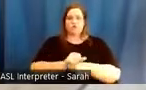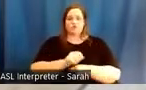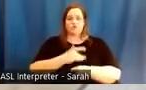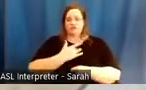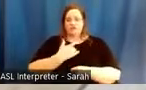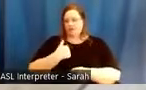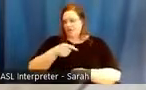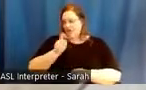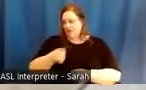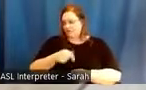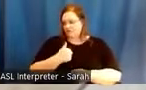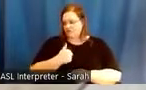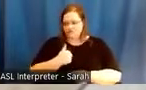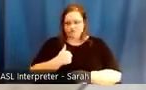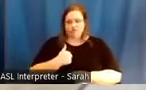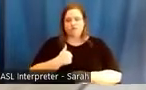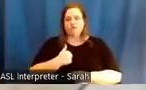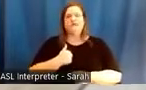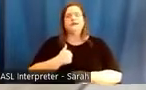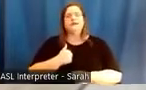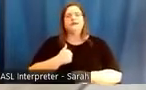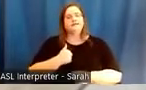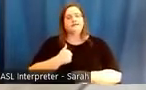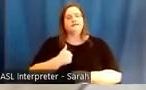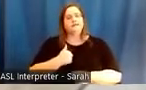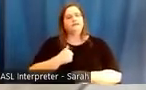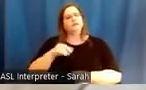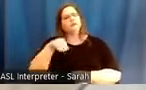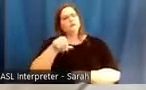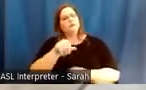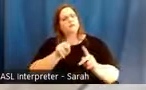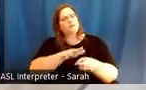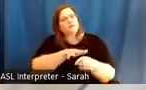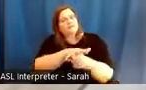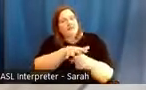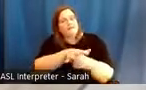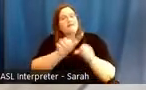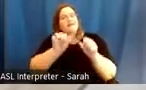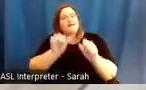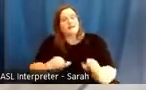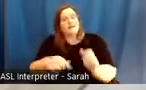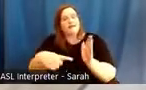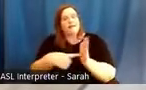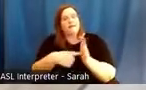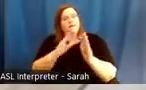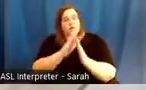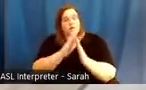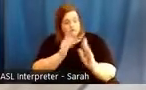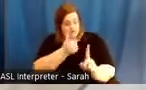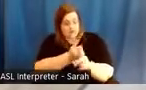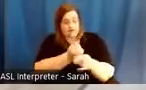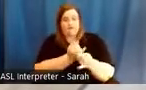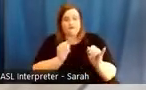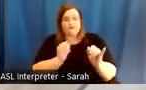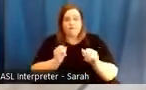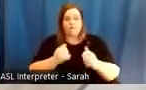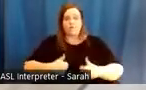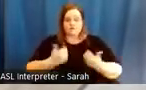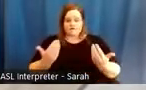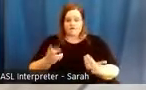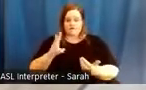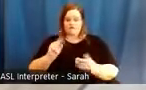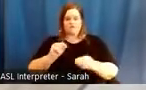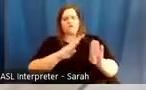to. And we also need to be able to pay people enough that they can afford housing themselves while they live in Vermont and provide